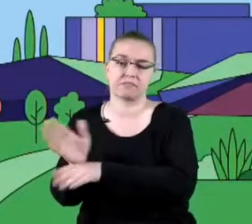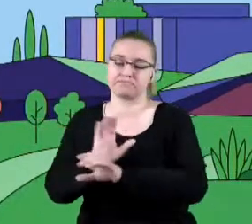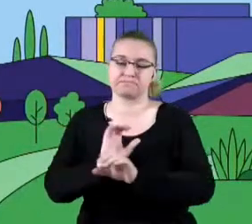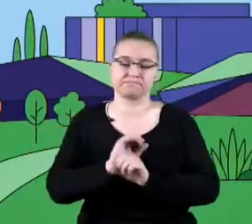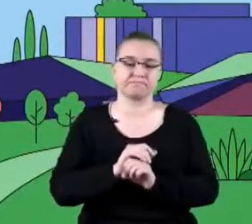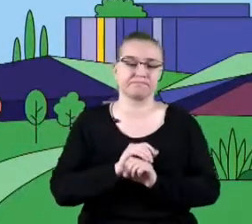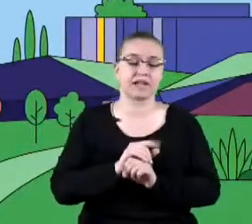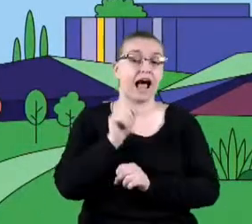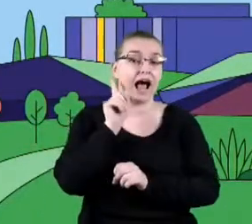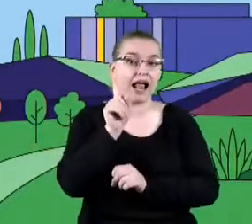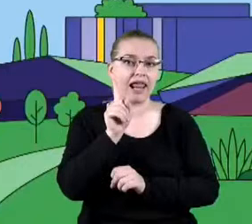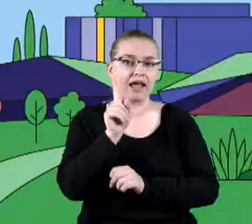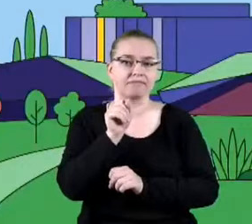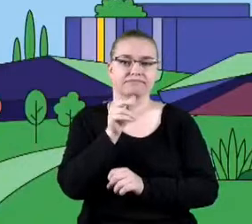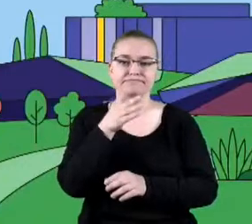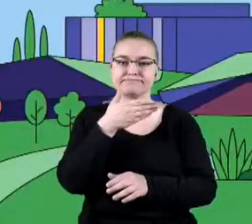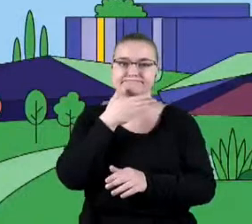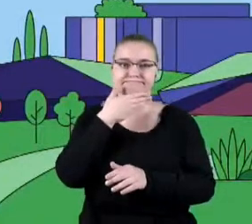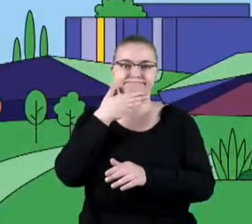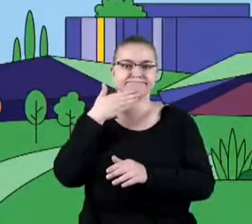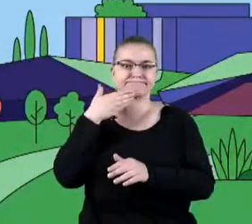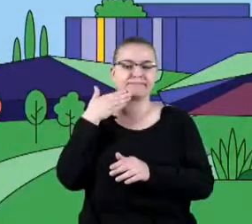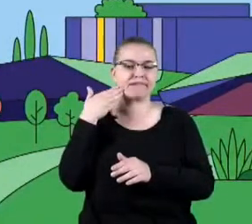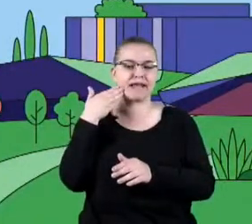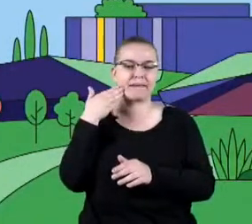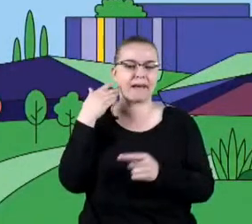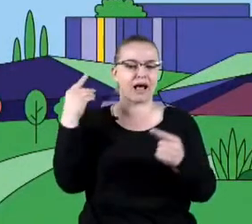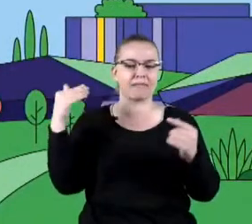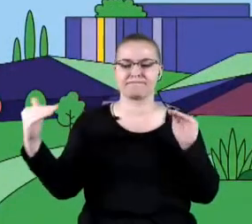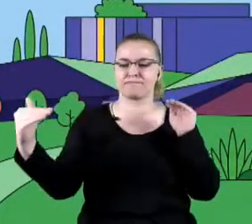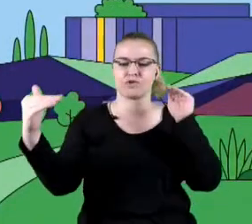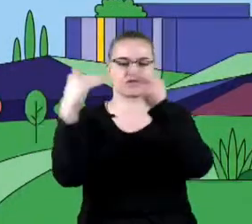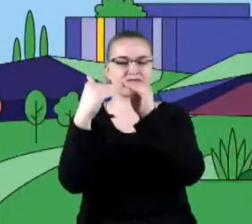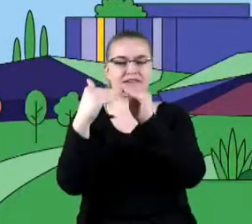concentrated, or it's not aligned in one site.